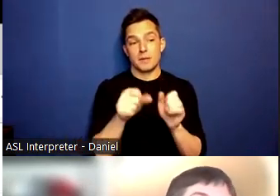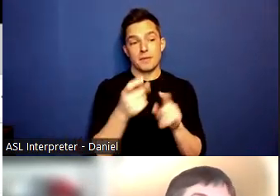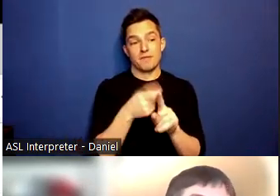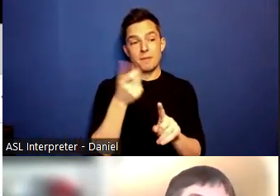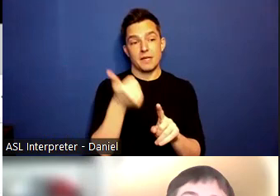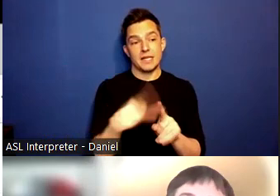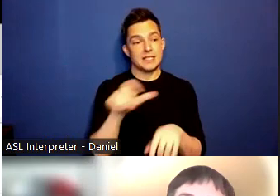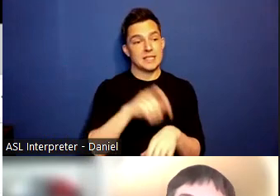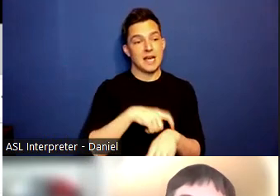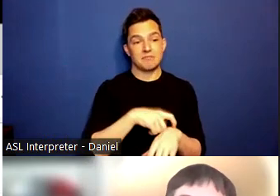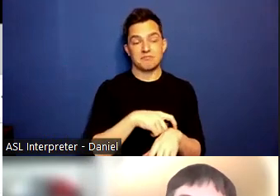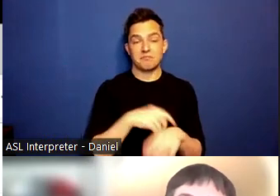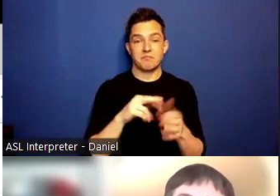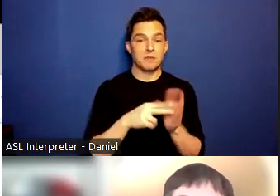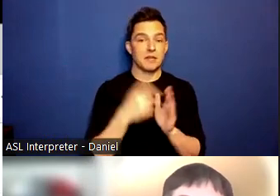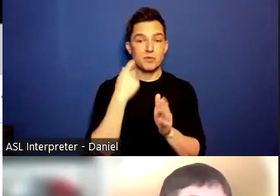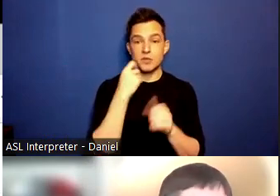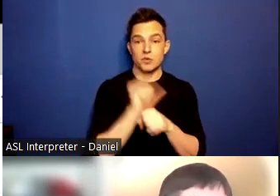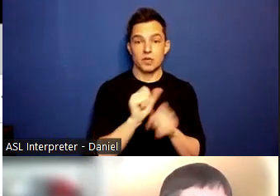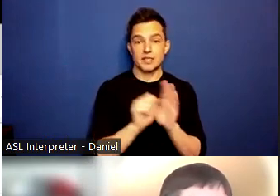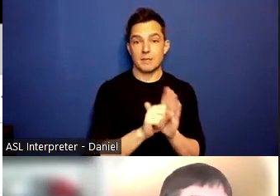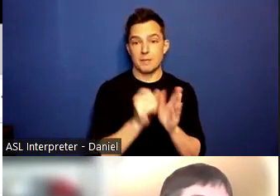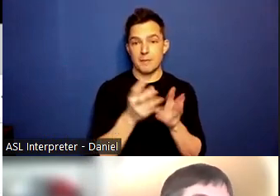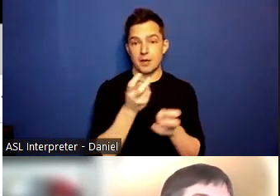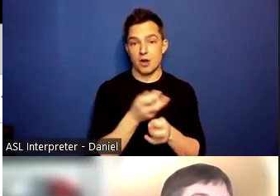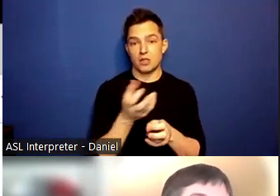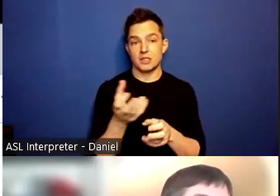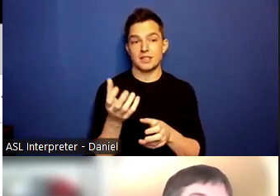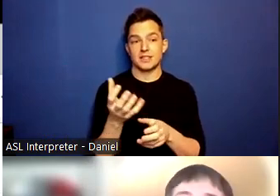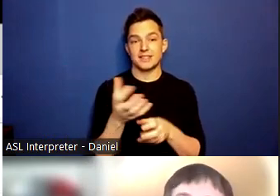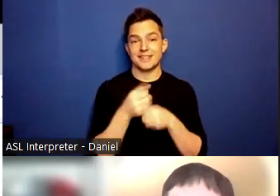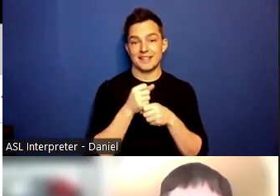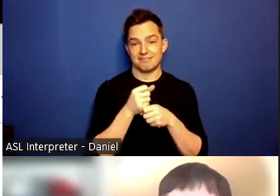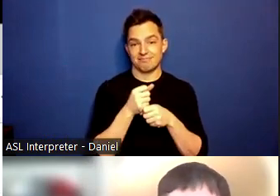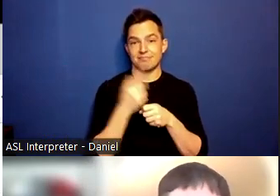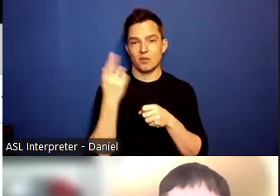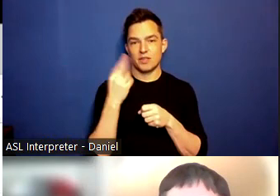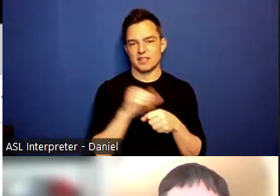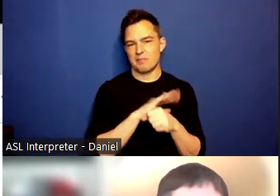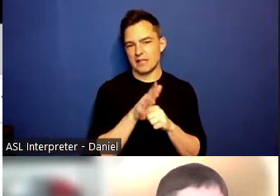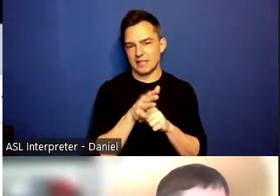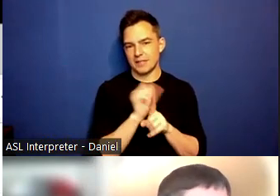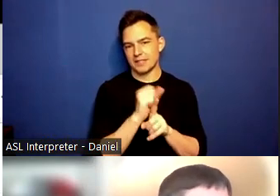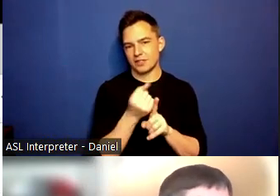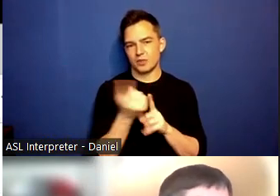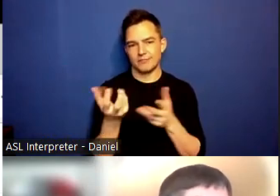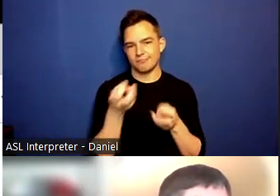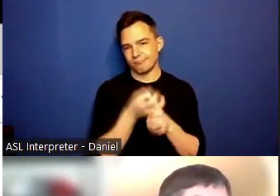time, acknowledging that a recent work sample may still be hard to come by because of pandemic circumstances.